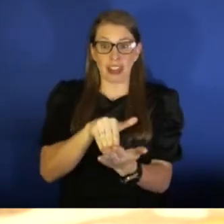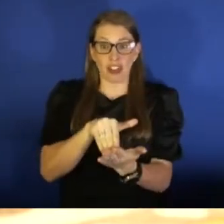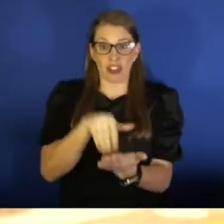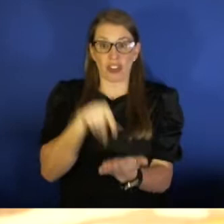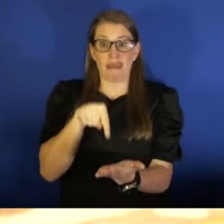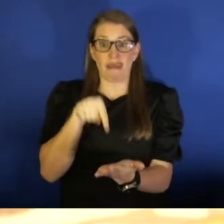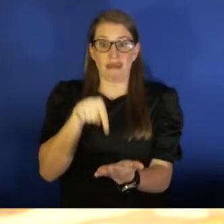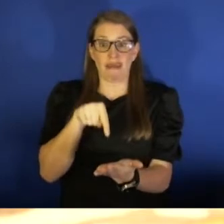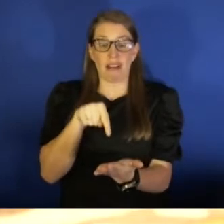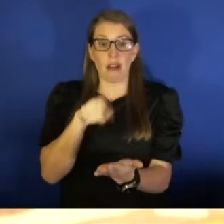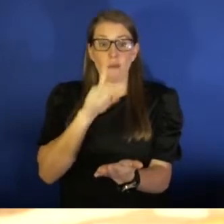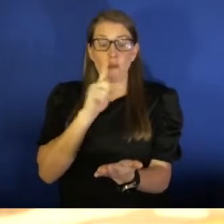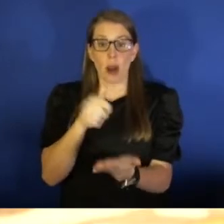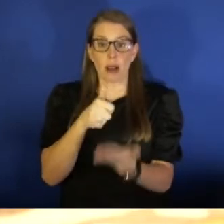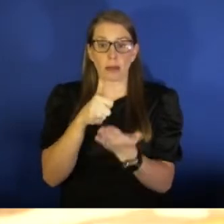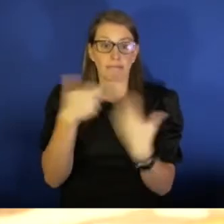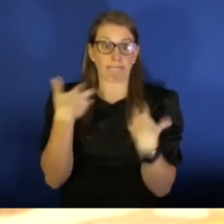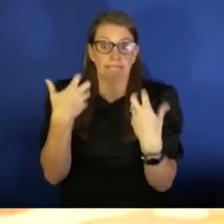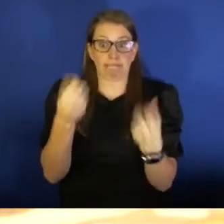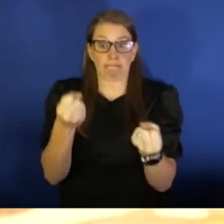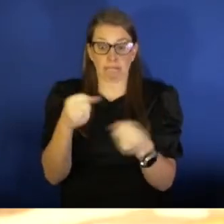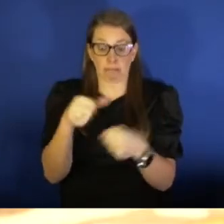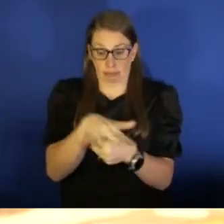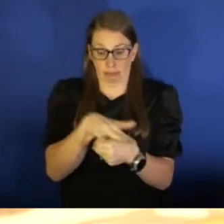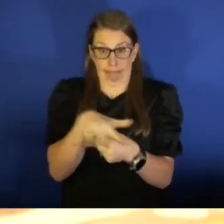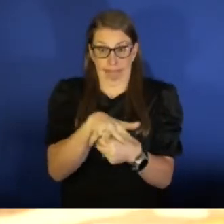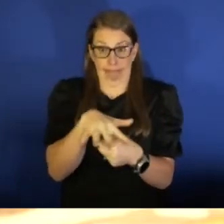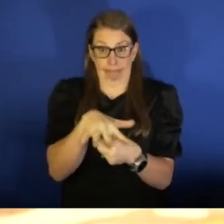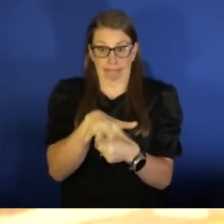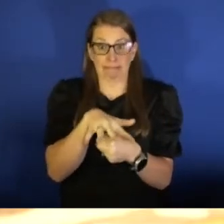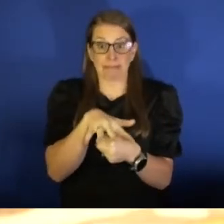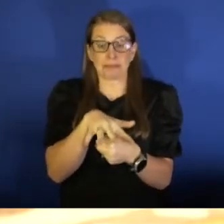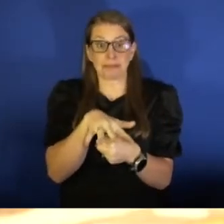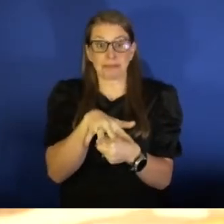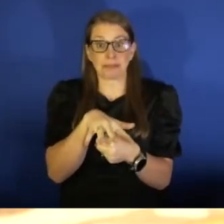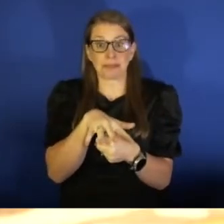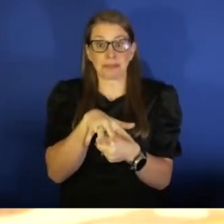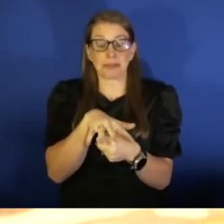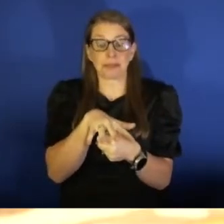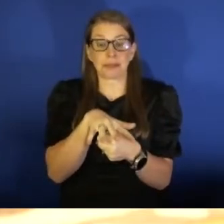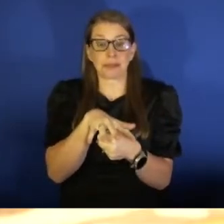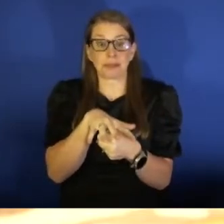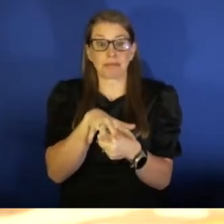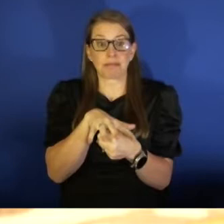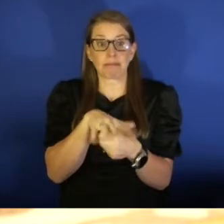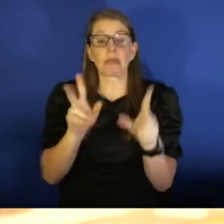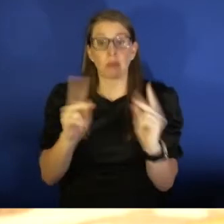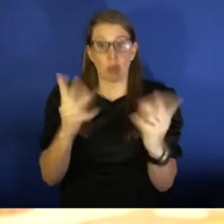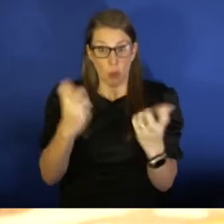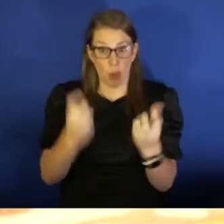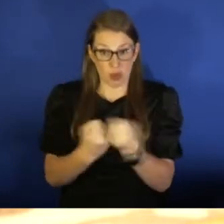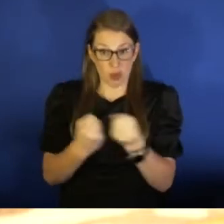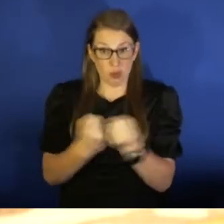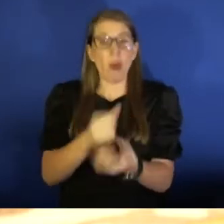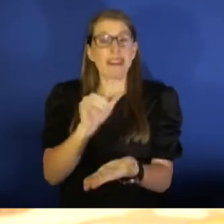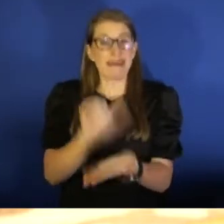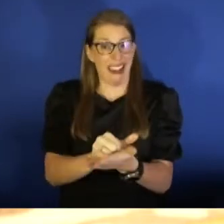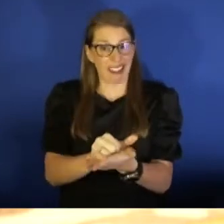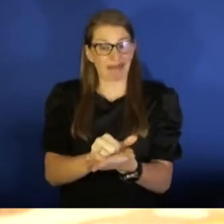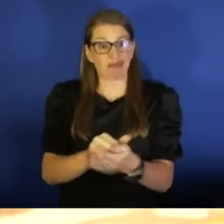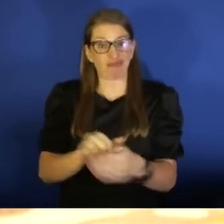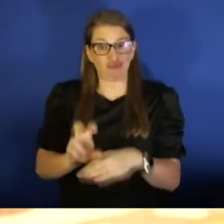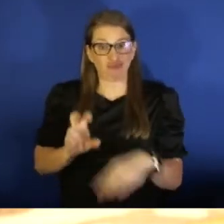the health of a region, then you know, people want to support that and make sure